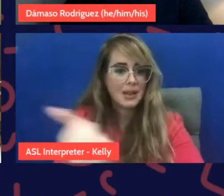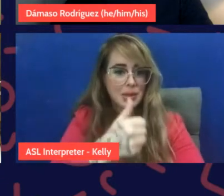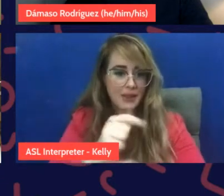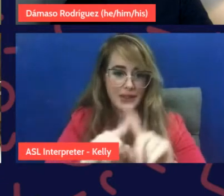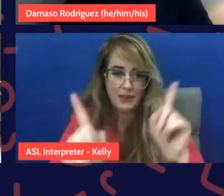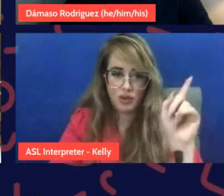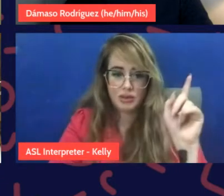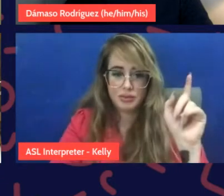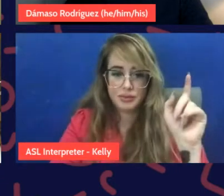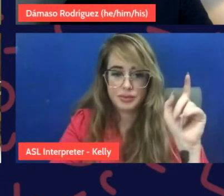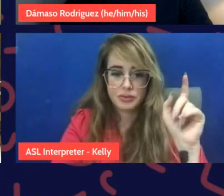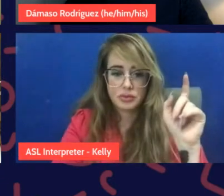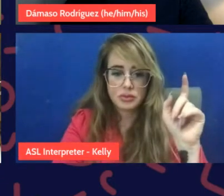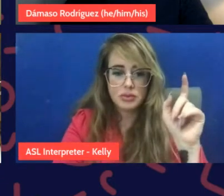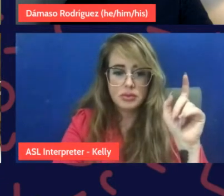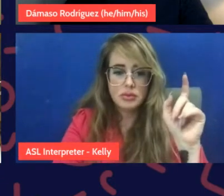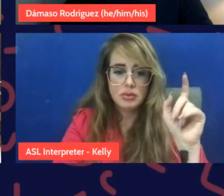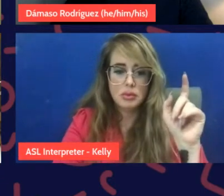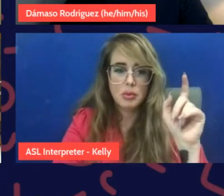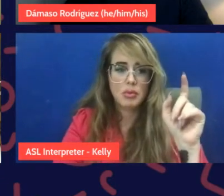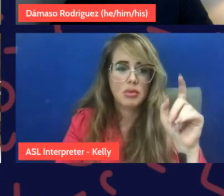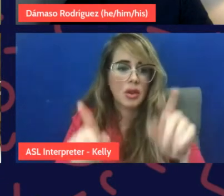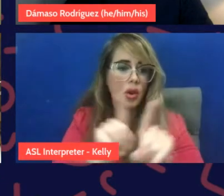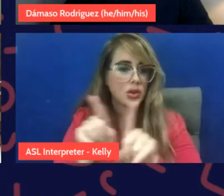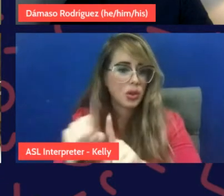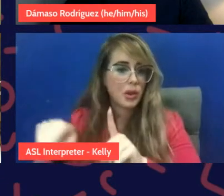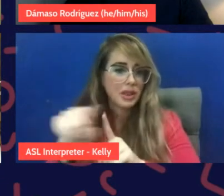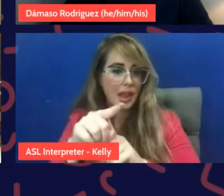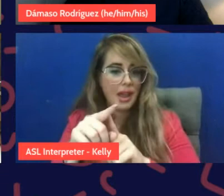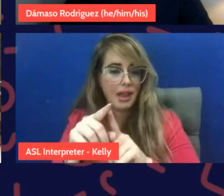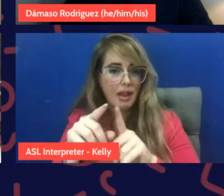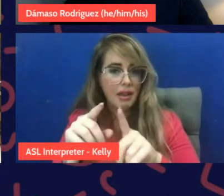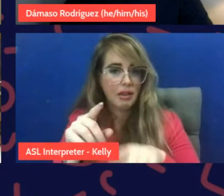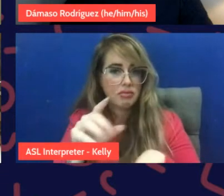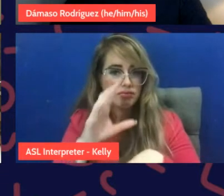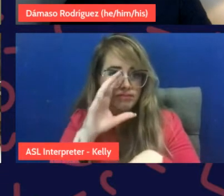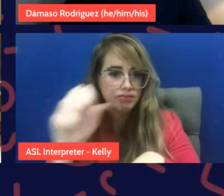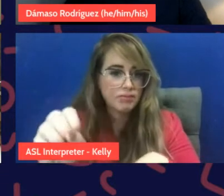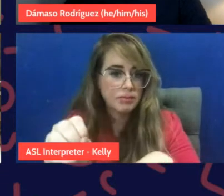different. And also they gravitate toward